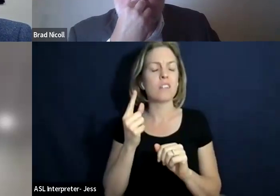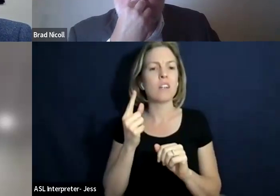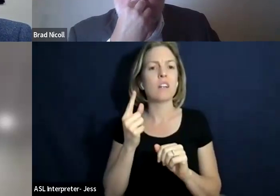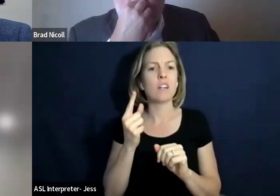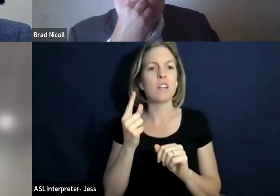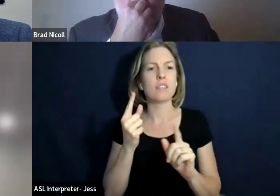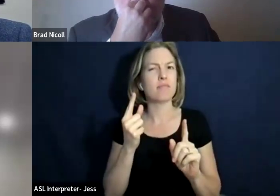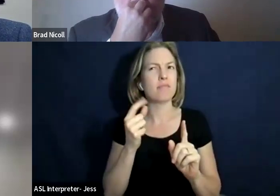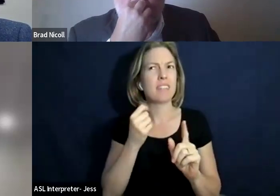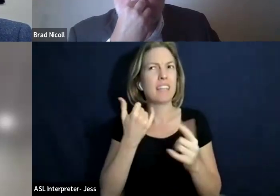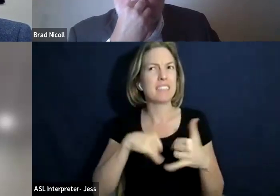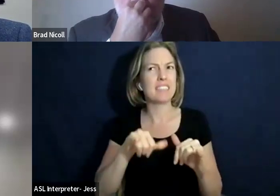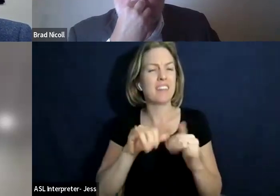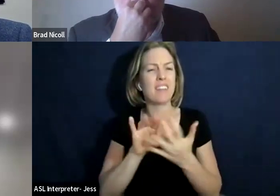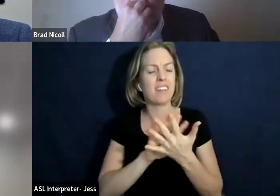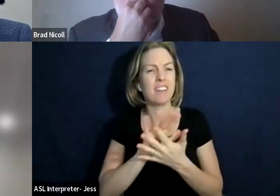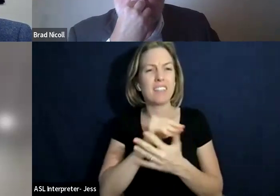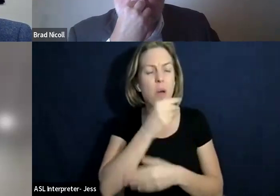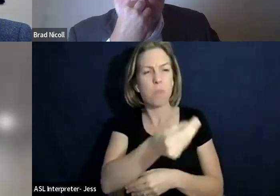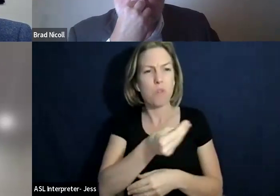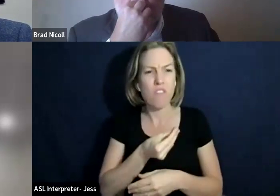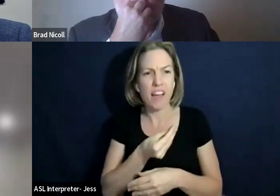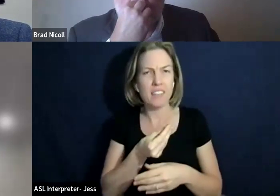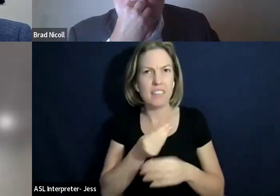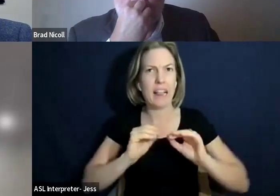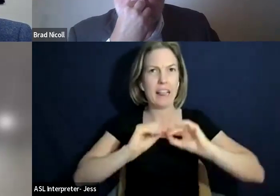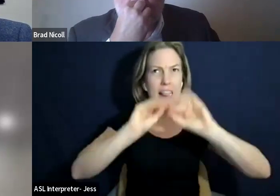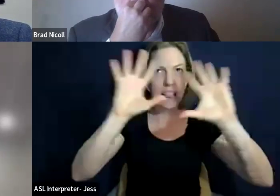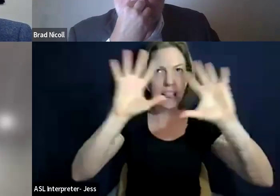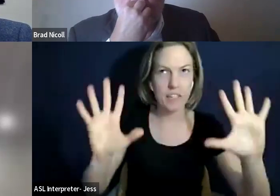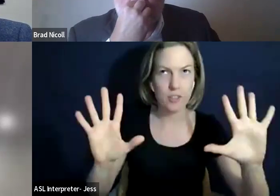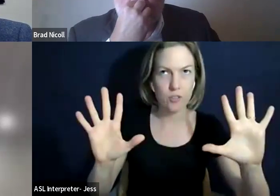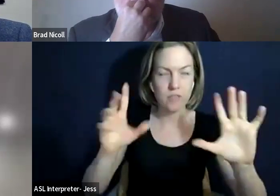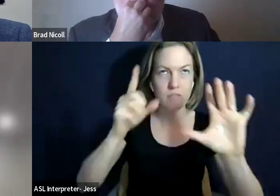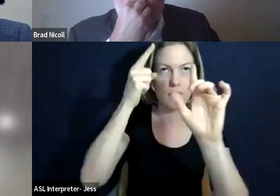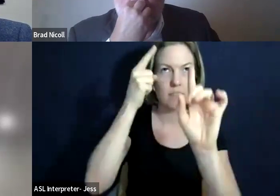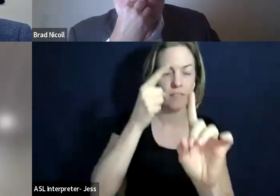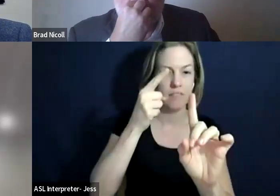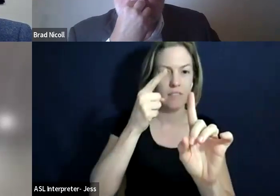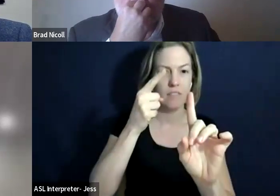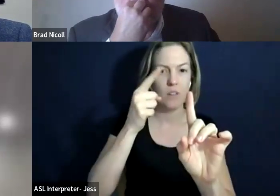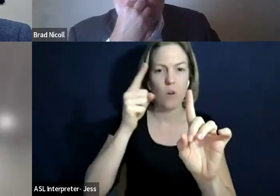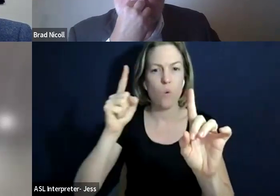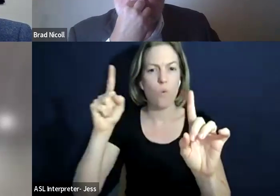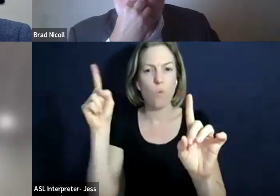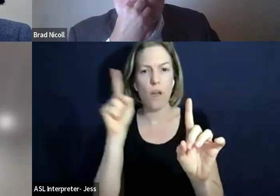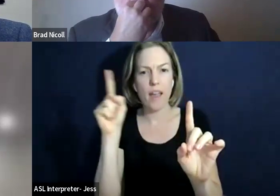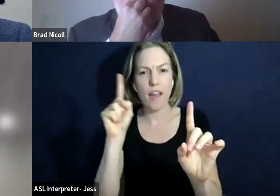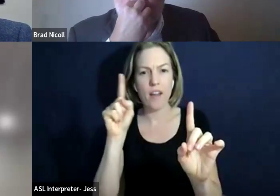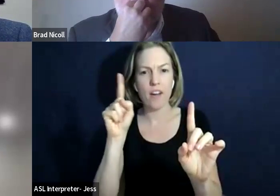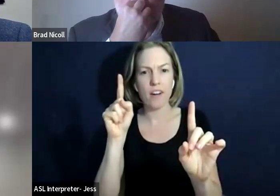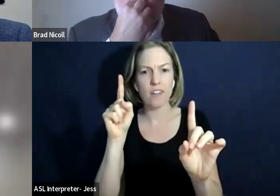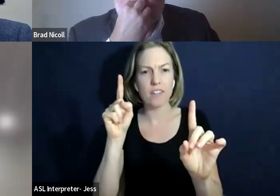I still don't really see a clear image of exactly where this